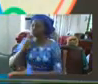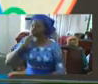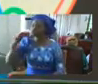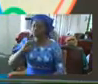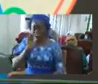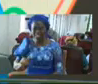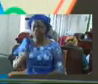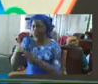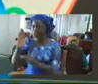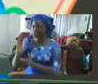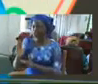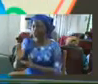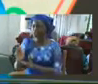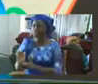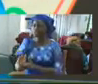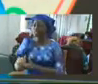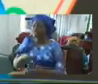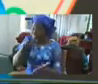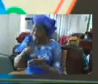show God this year